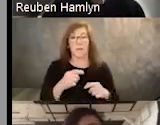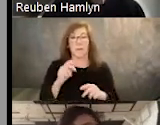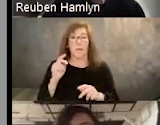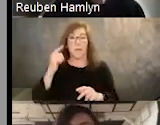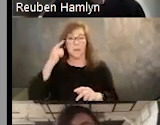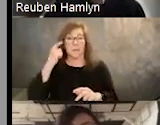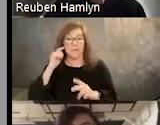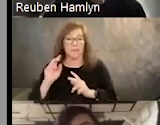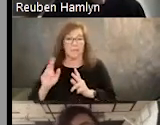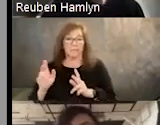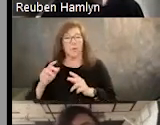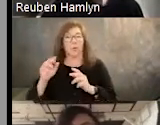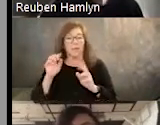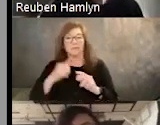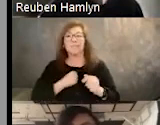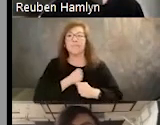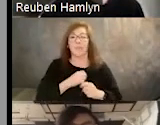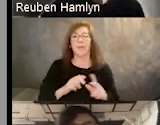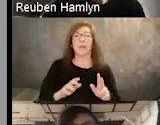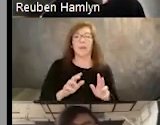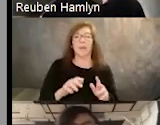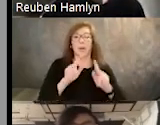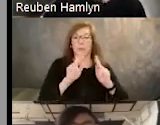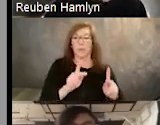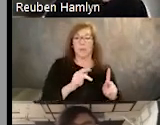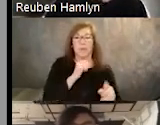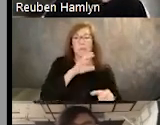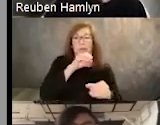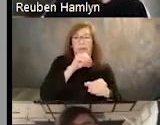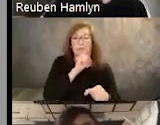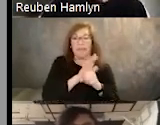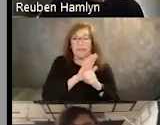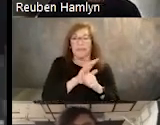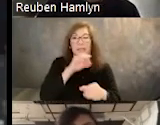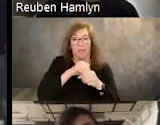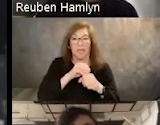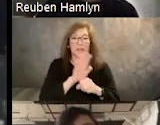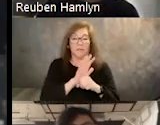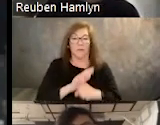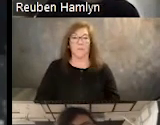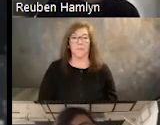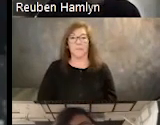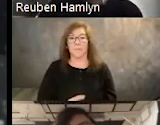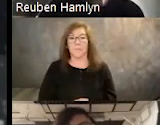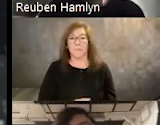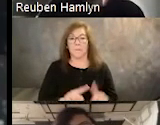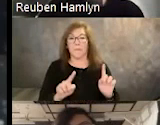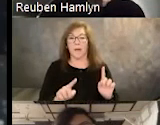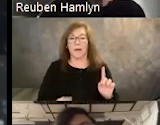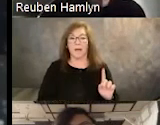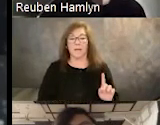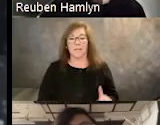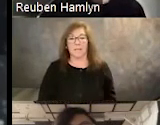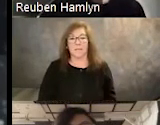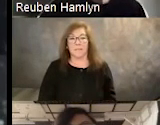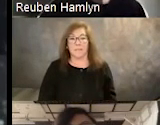subjects who have not given their consent to be part of the film. I'm conscious of where,